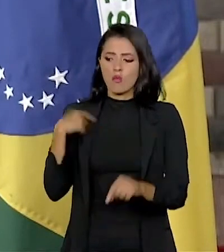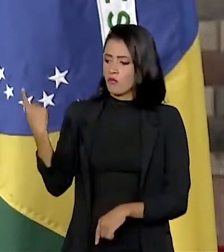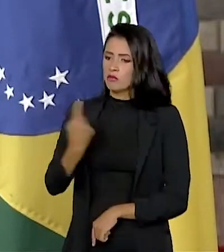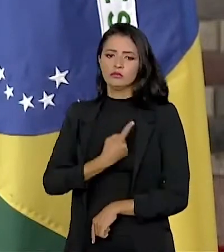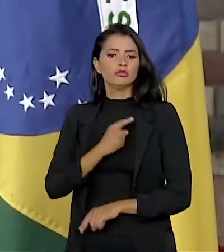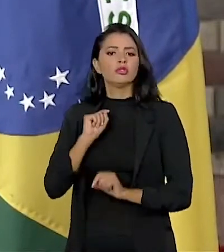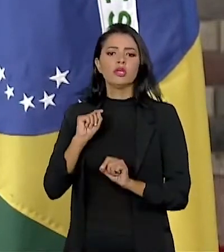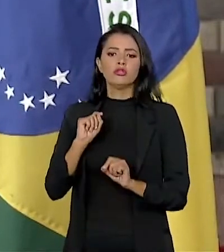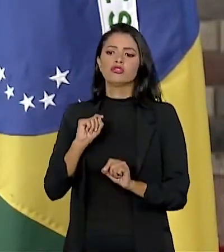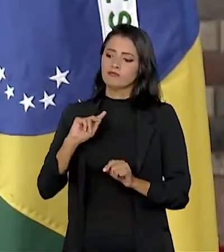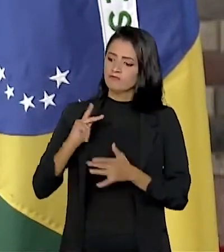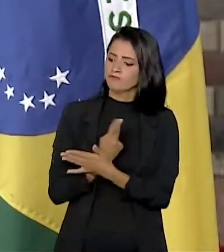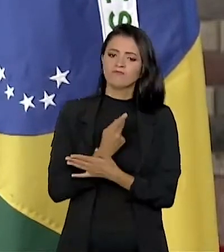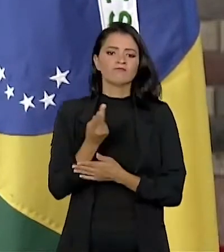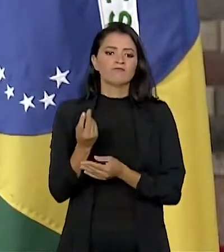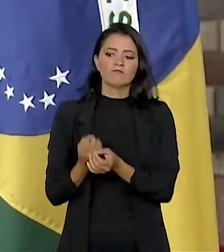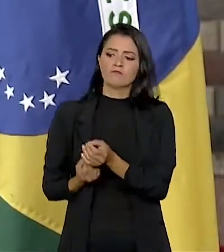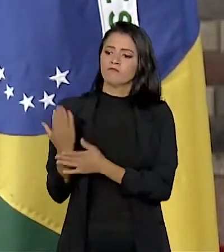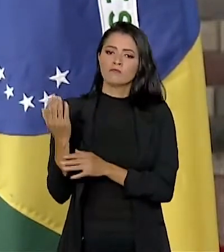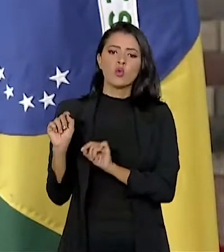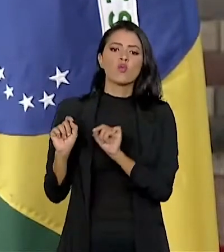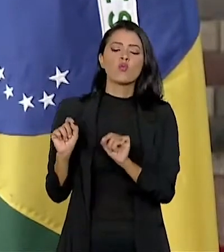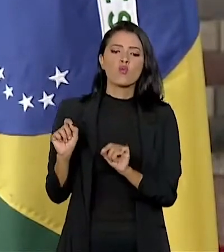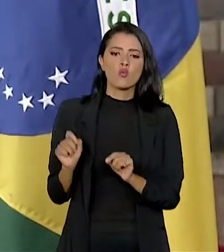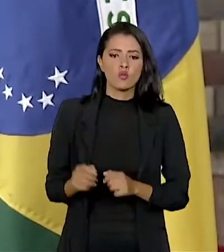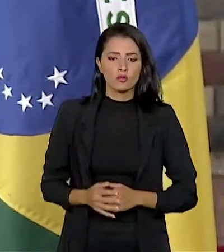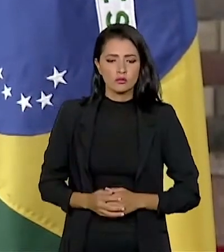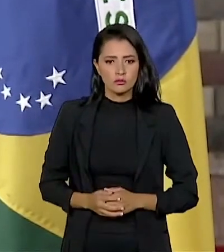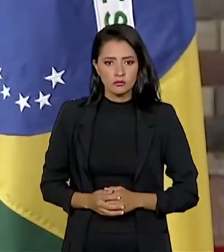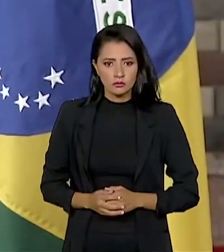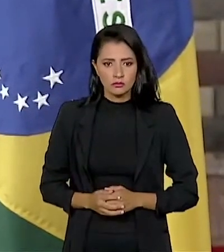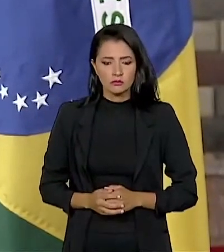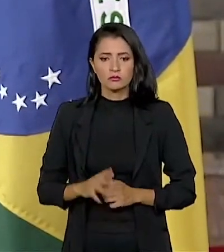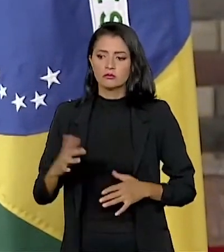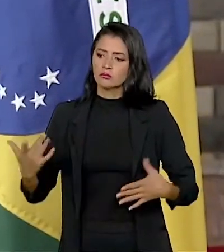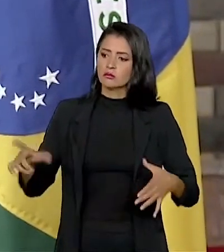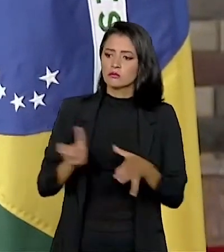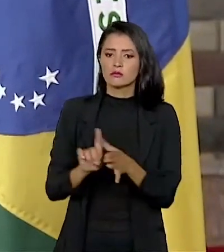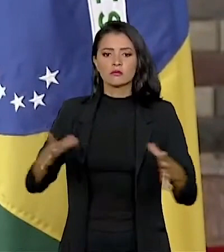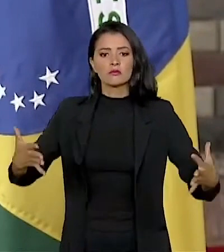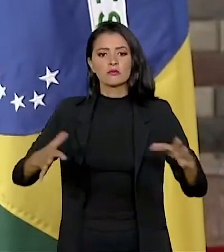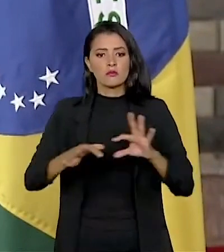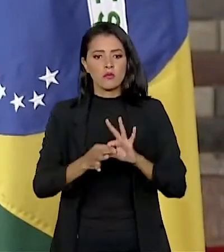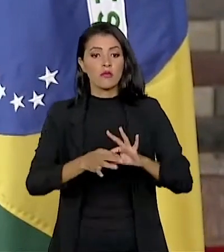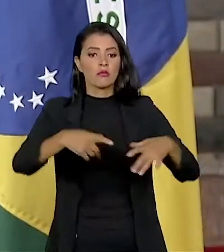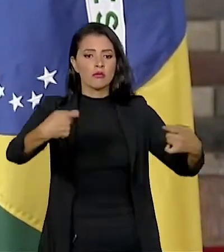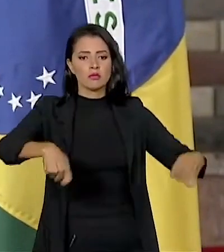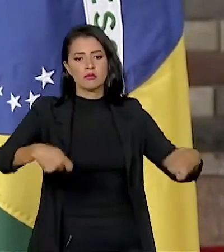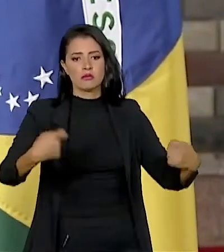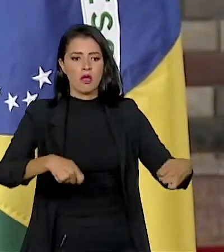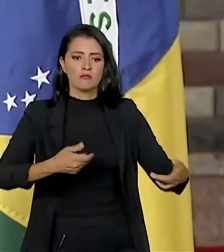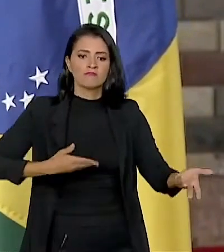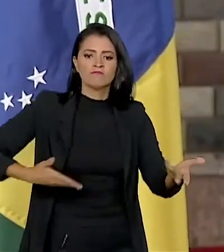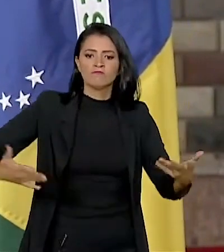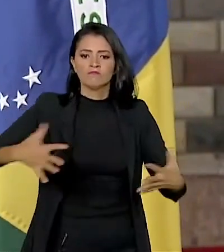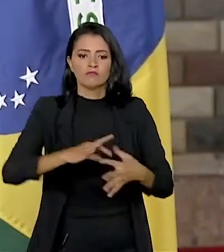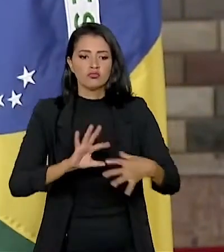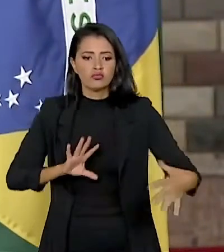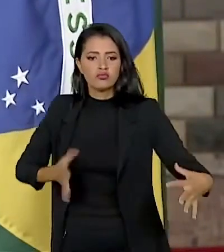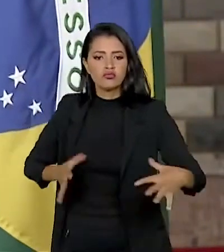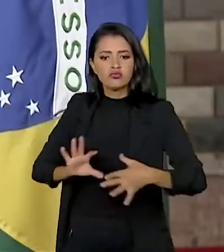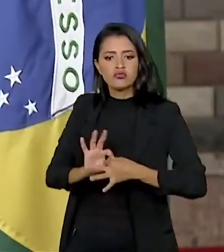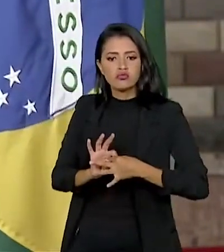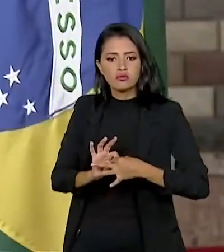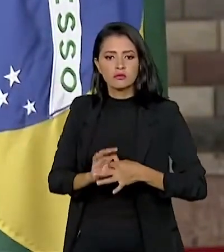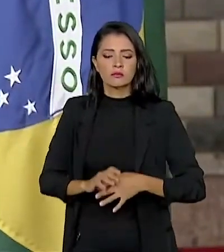gente faça acontecer, so we should make it happen, a integração necessária, the necessary integration,